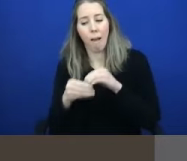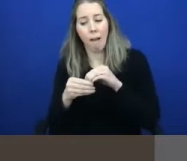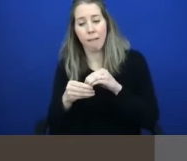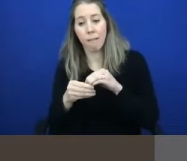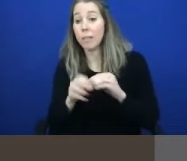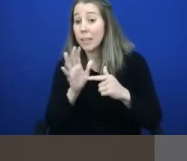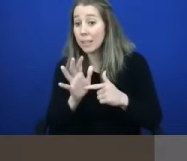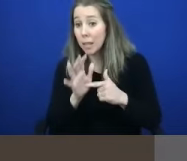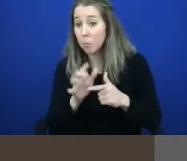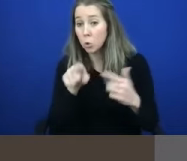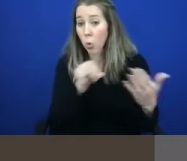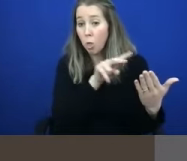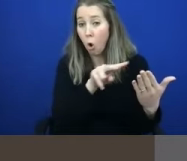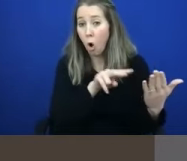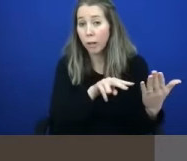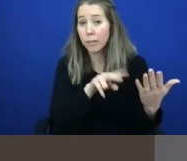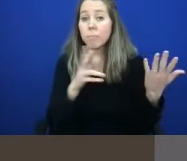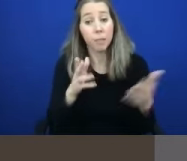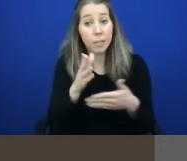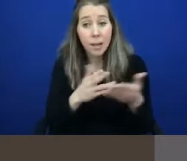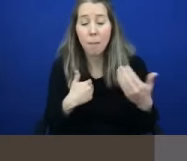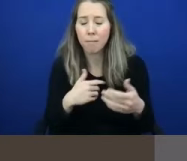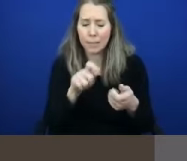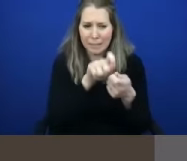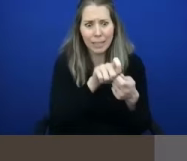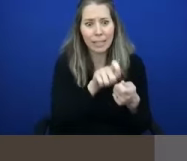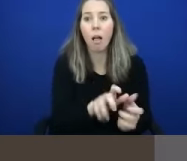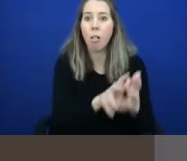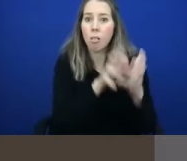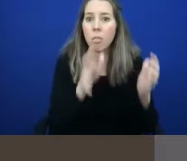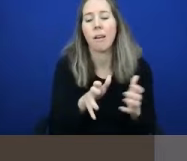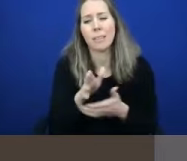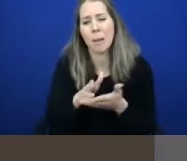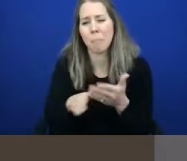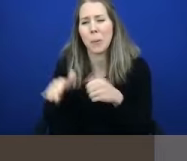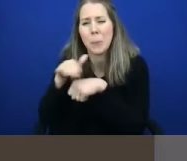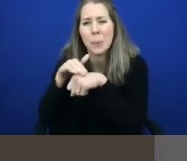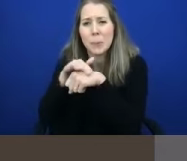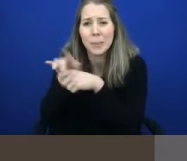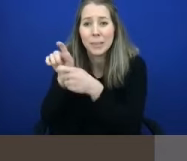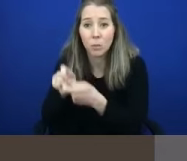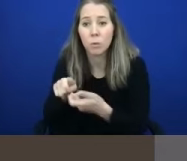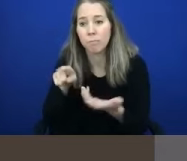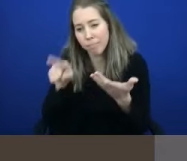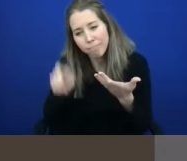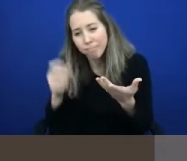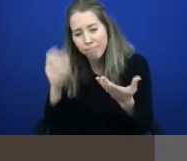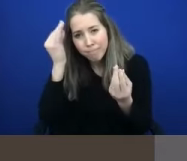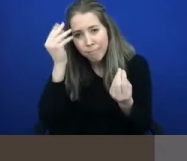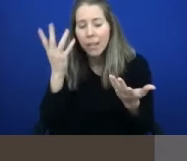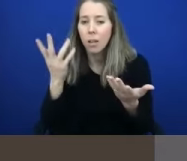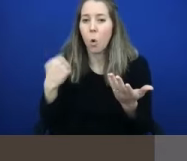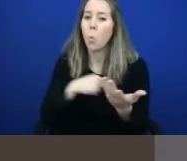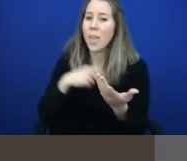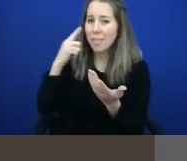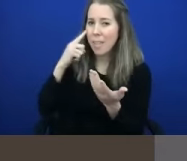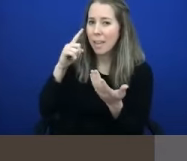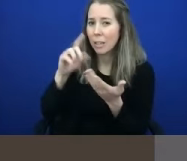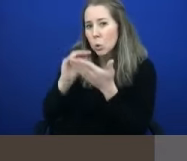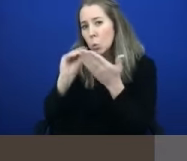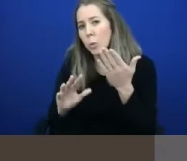artifacts, some of them have lots of great detail and some of them just have a little bit of detail. So you may need to use some critical thinking and say, okay, what do we think the students might